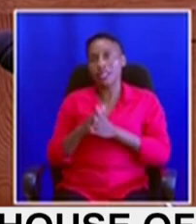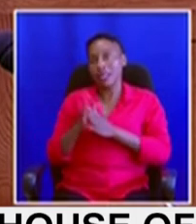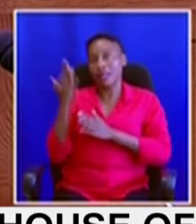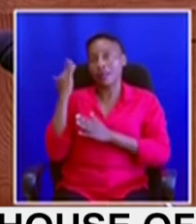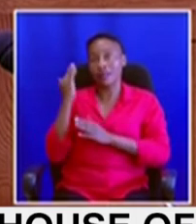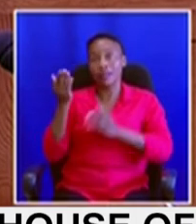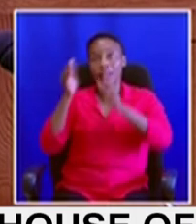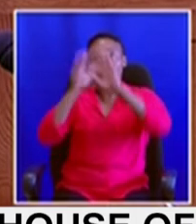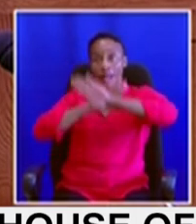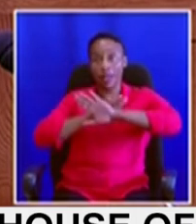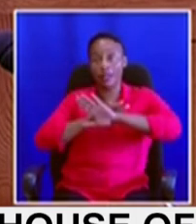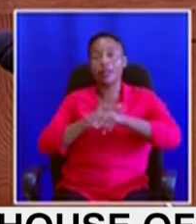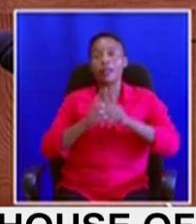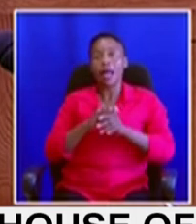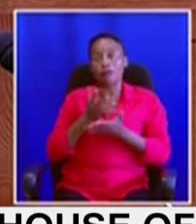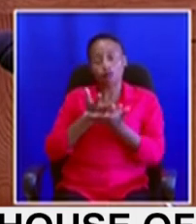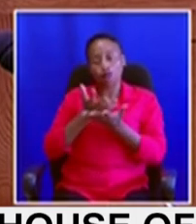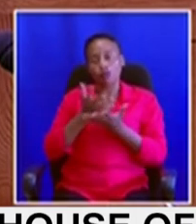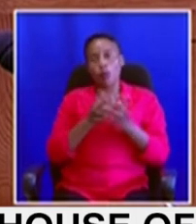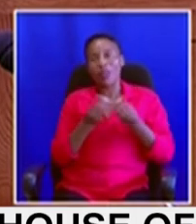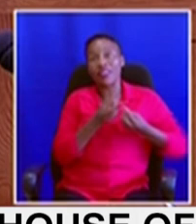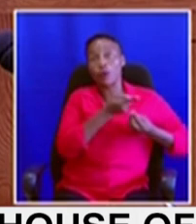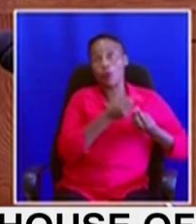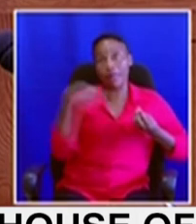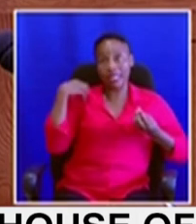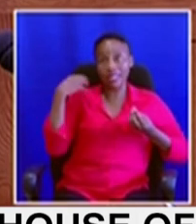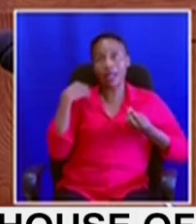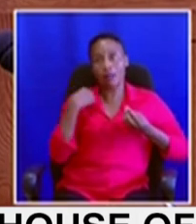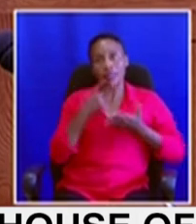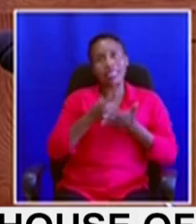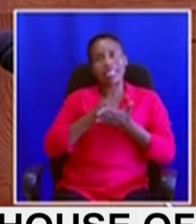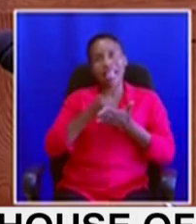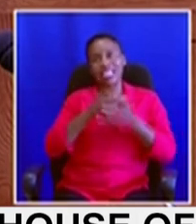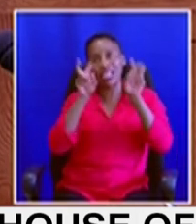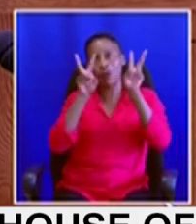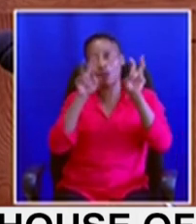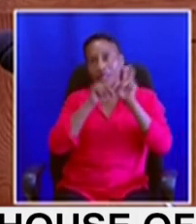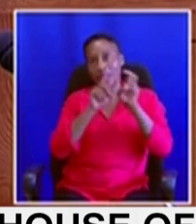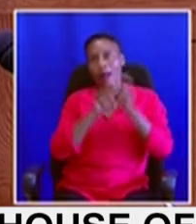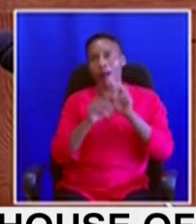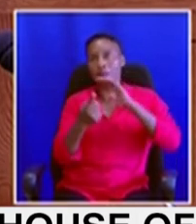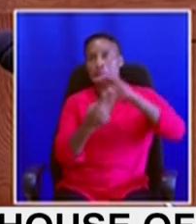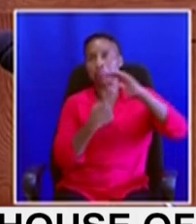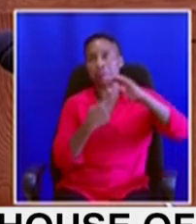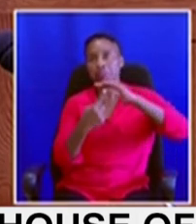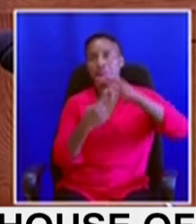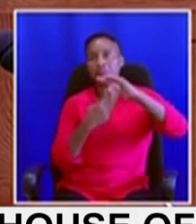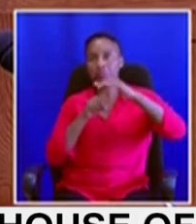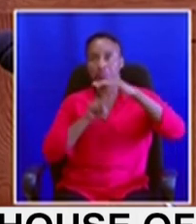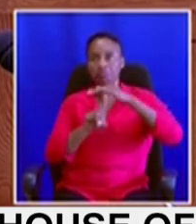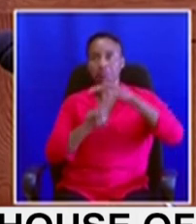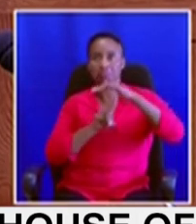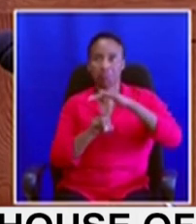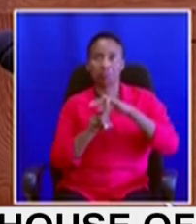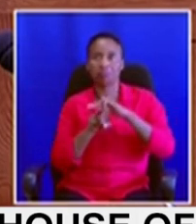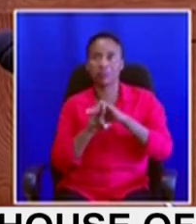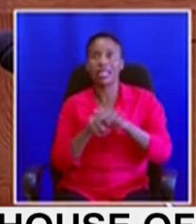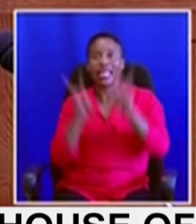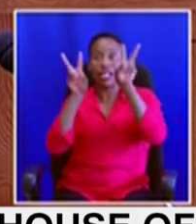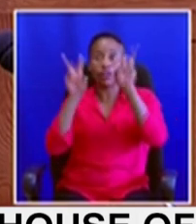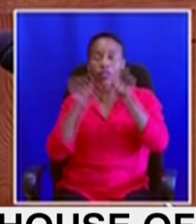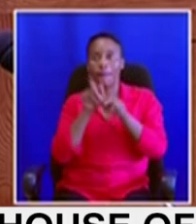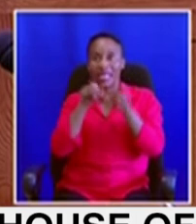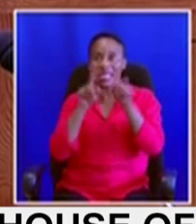yourselves discussing the issues of migration. Those issues of migration are